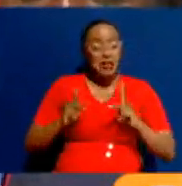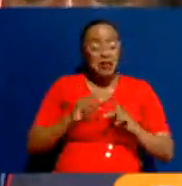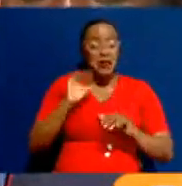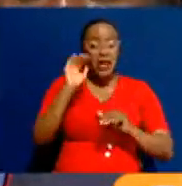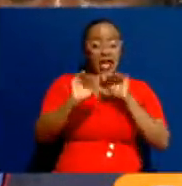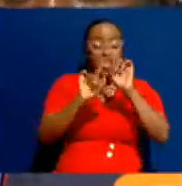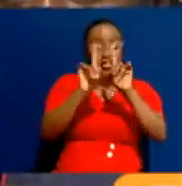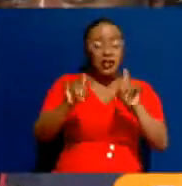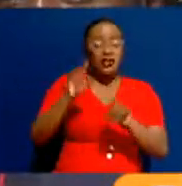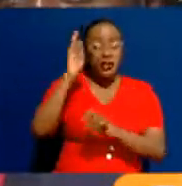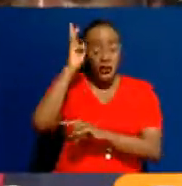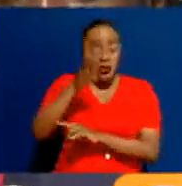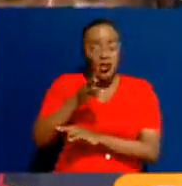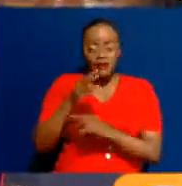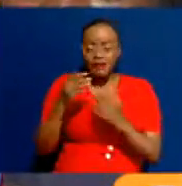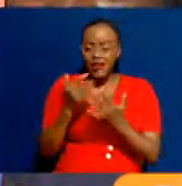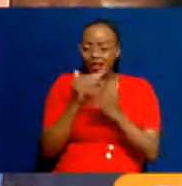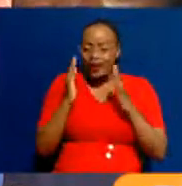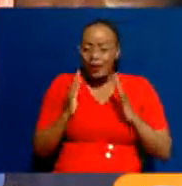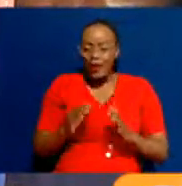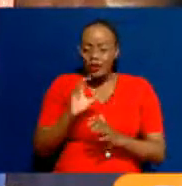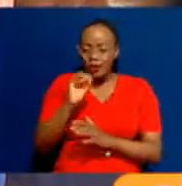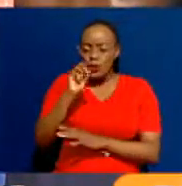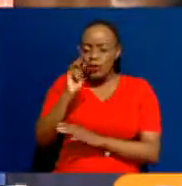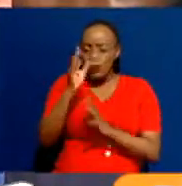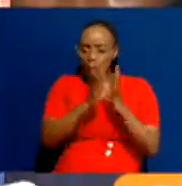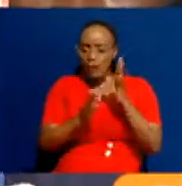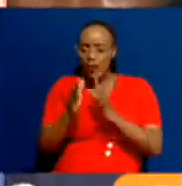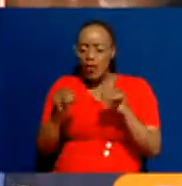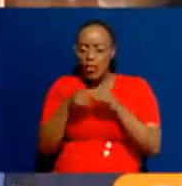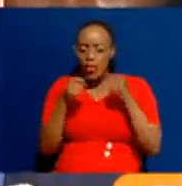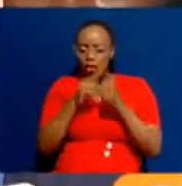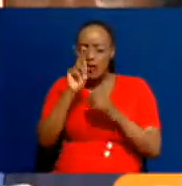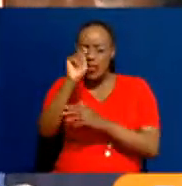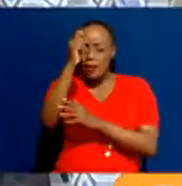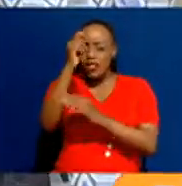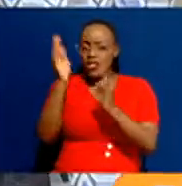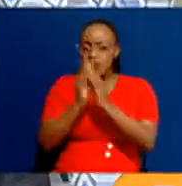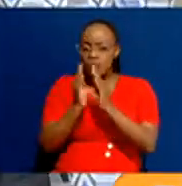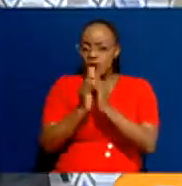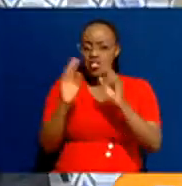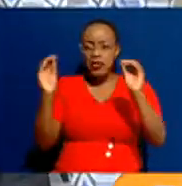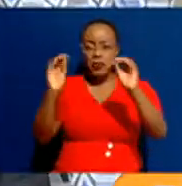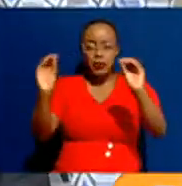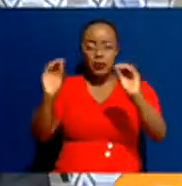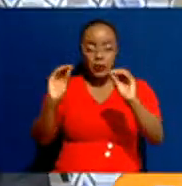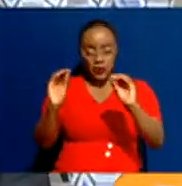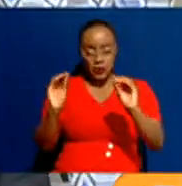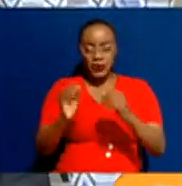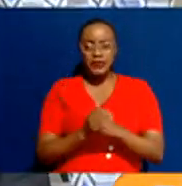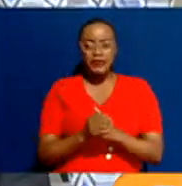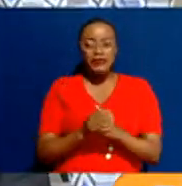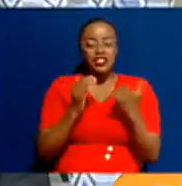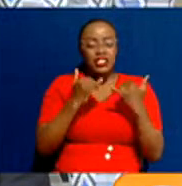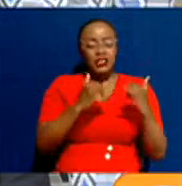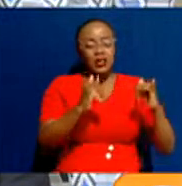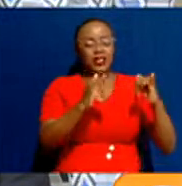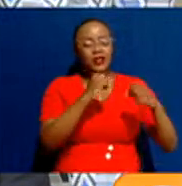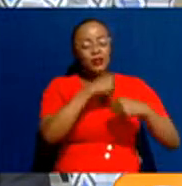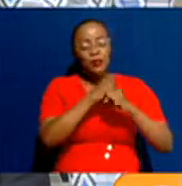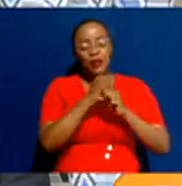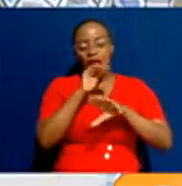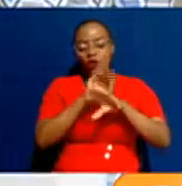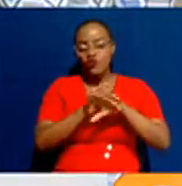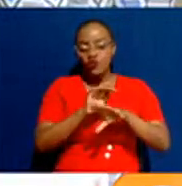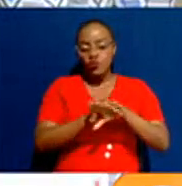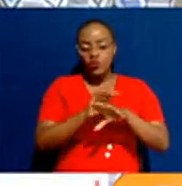ask you those questions. It is not anyone in ODM who's planning to disrupt the presidential function. In the spirit of creating a